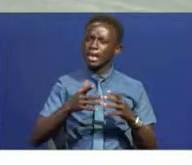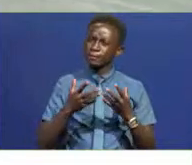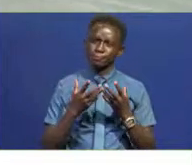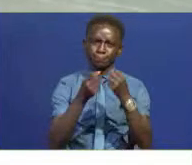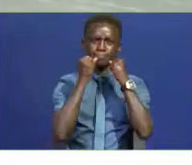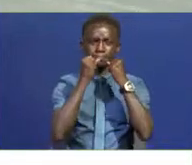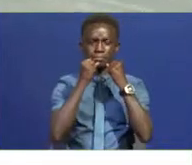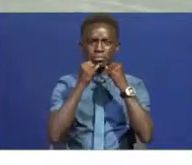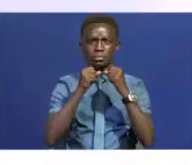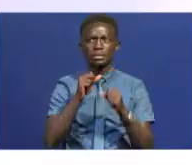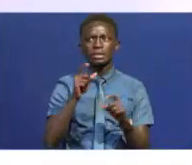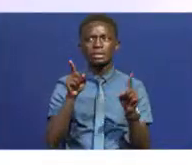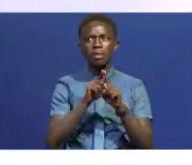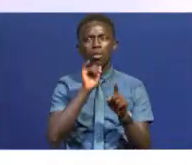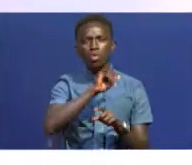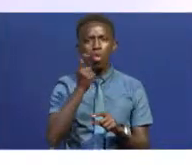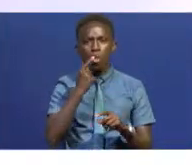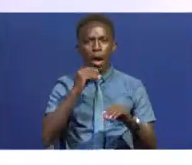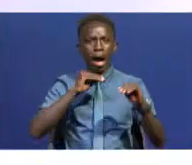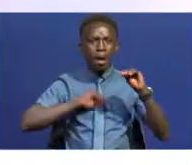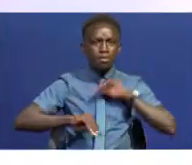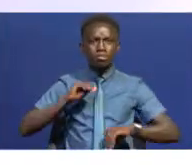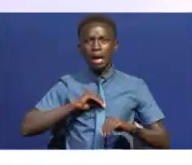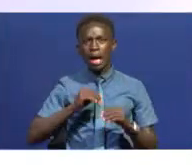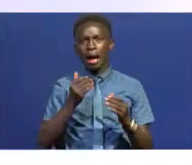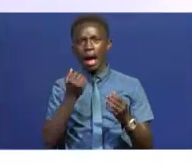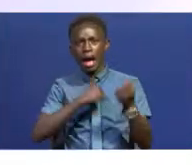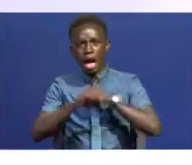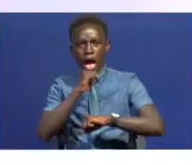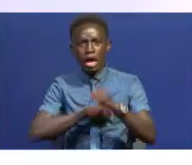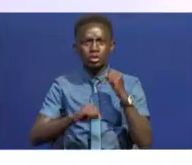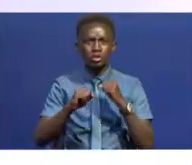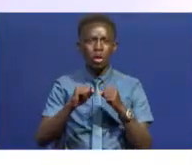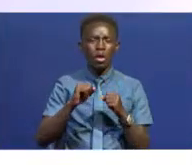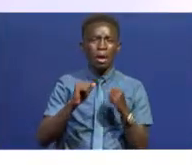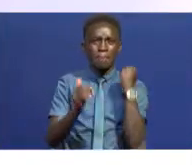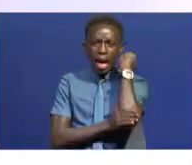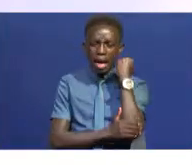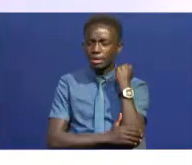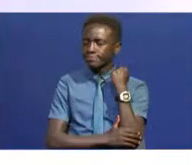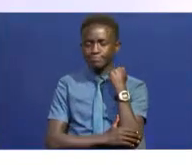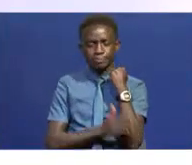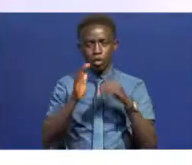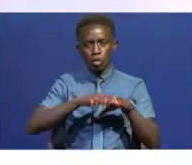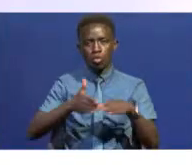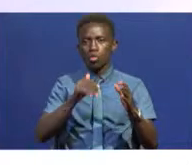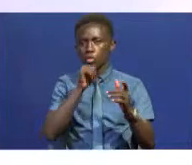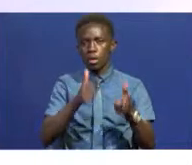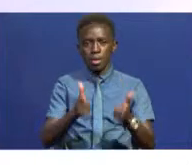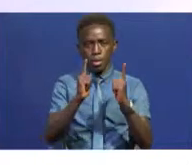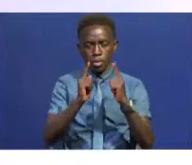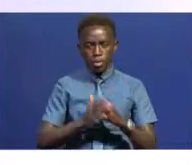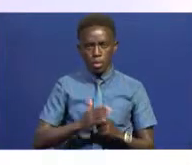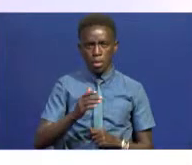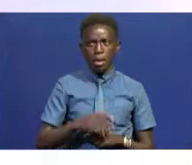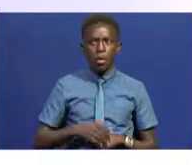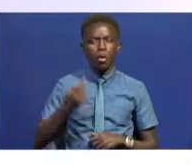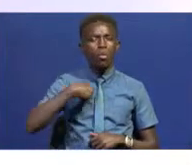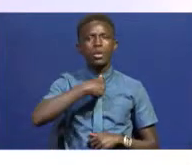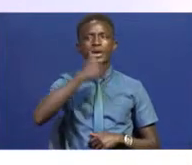impunity on the roads. We all know how the contribution of